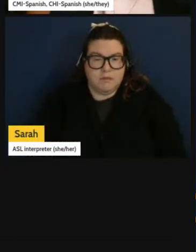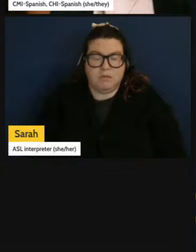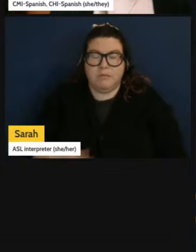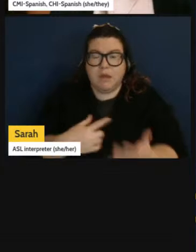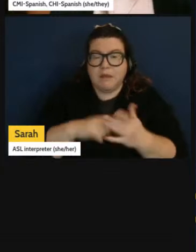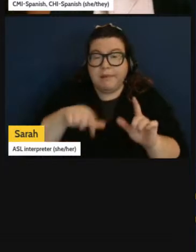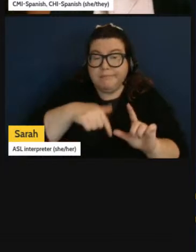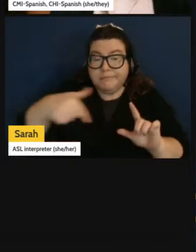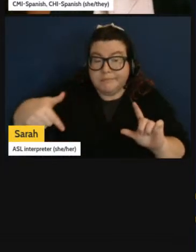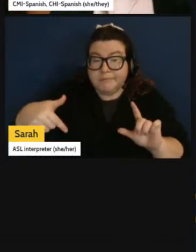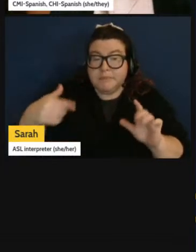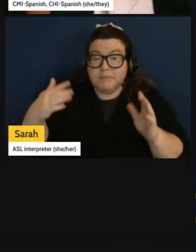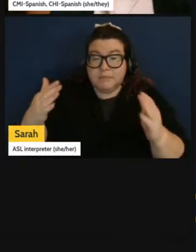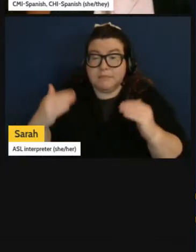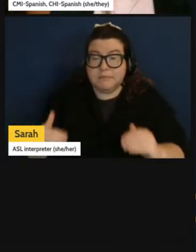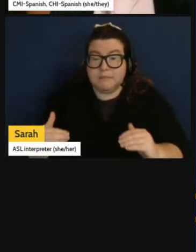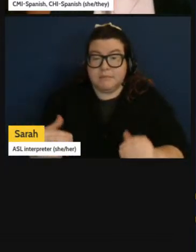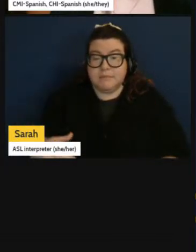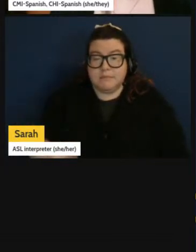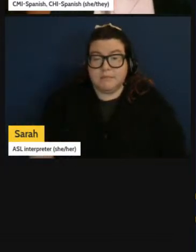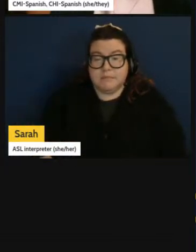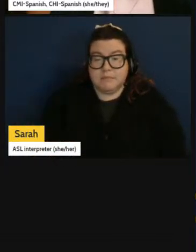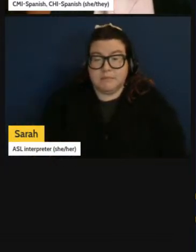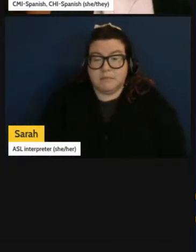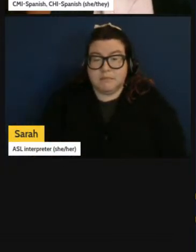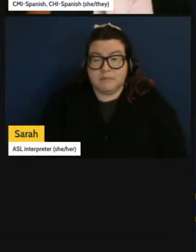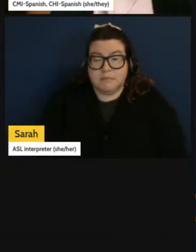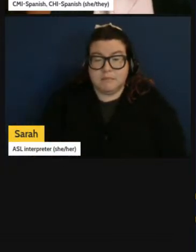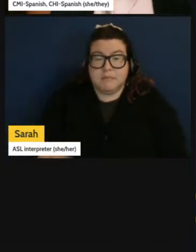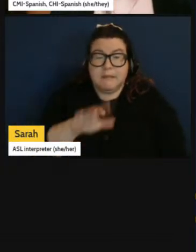Let's talk about this acronym.